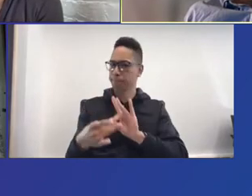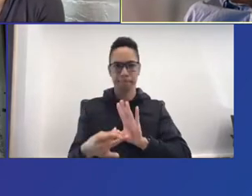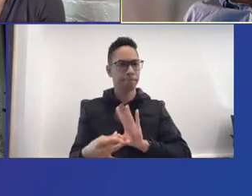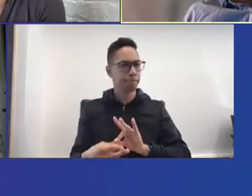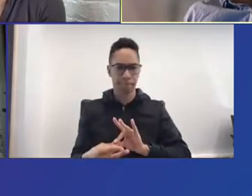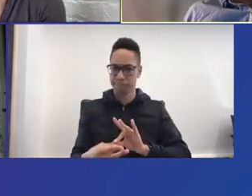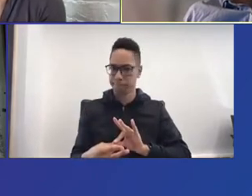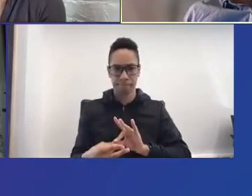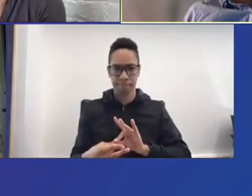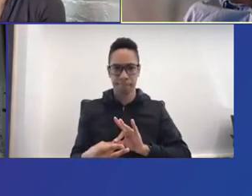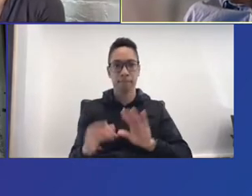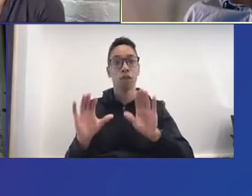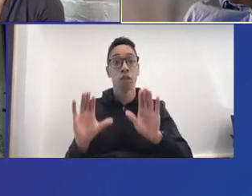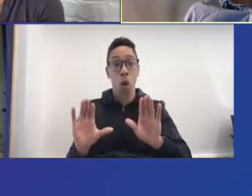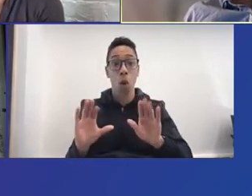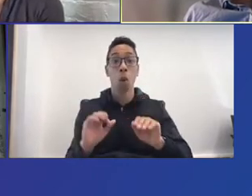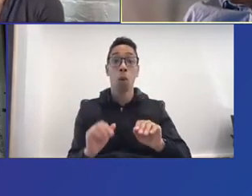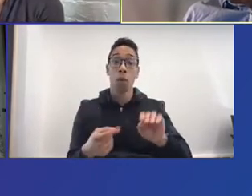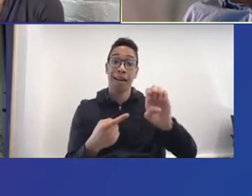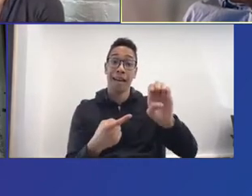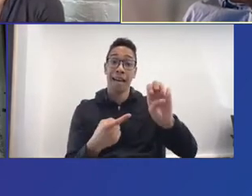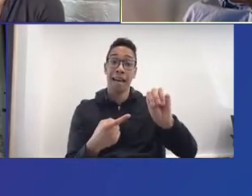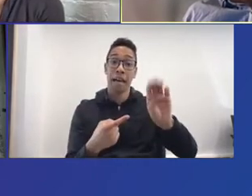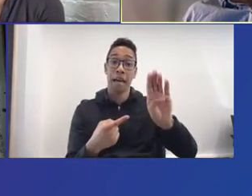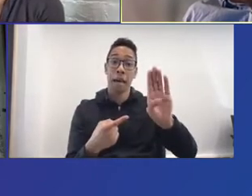embodiment is when